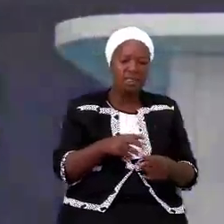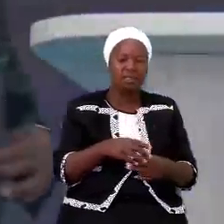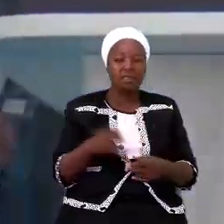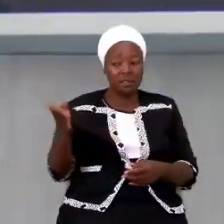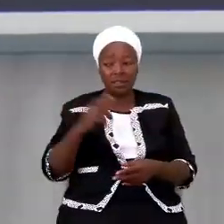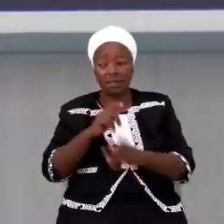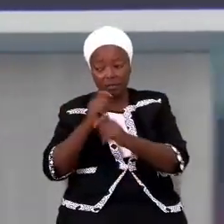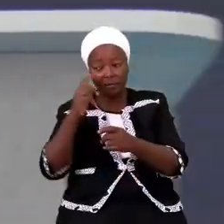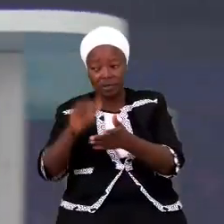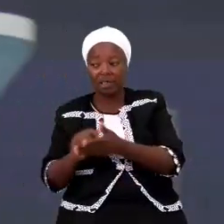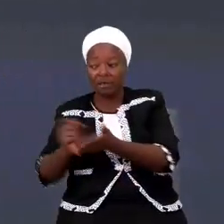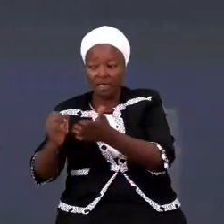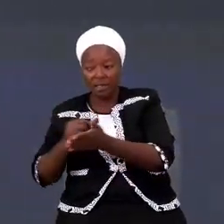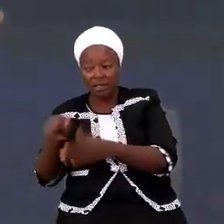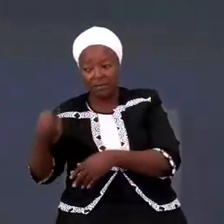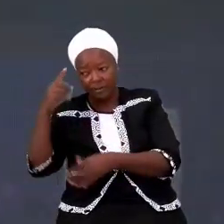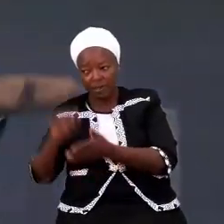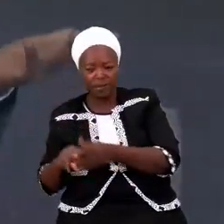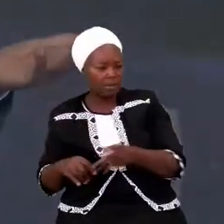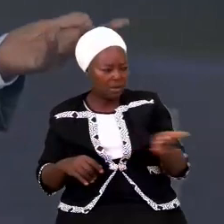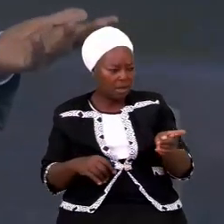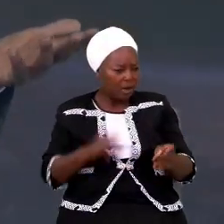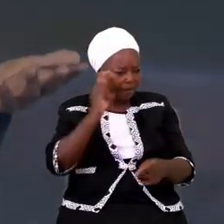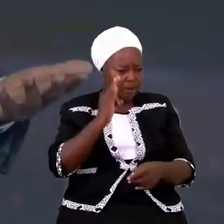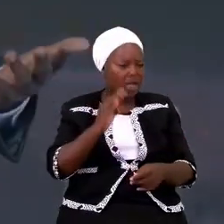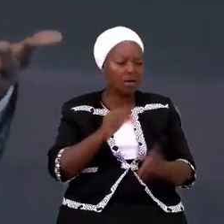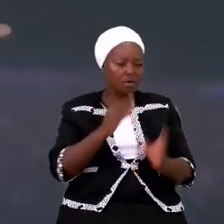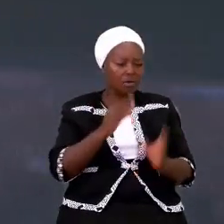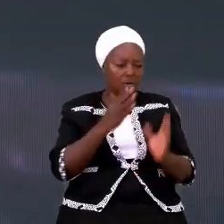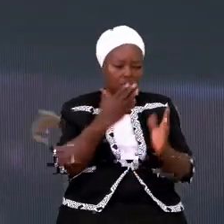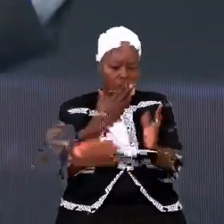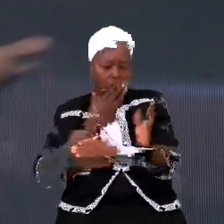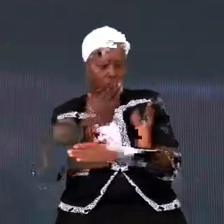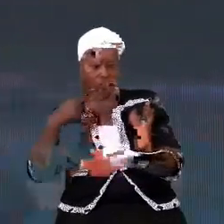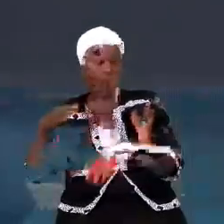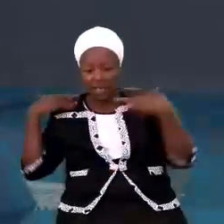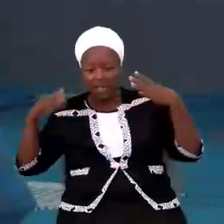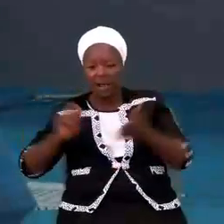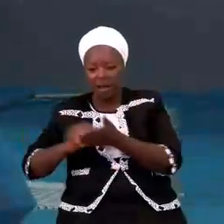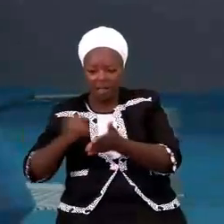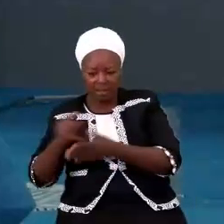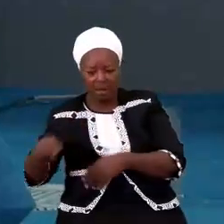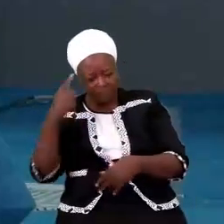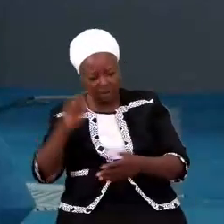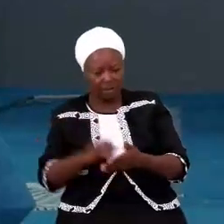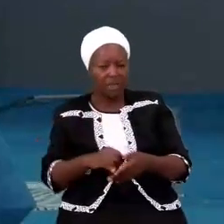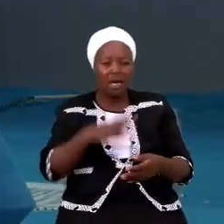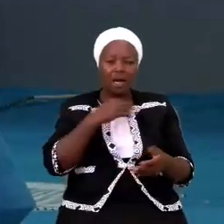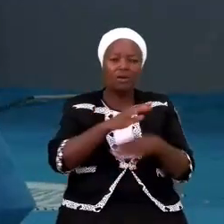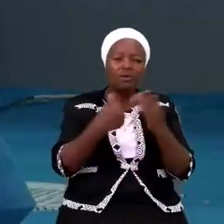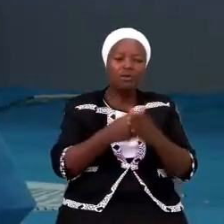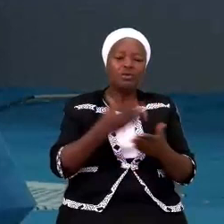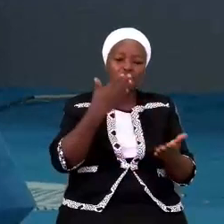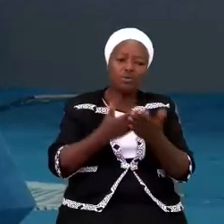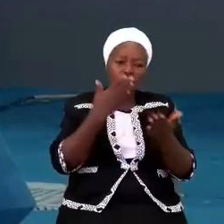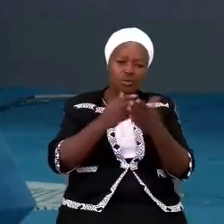he's done that, he's giving everything he has for the spread of the gospel, write that thing for him,